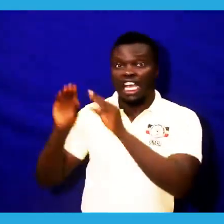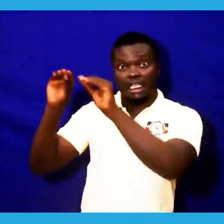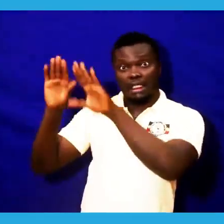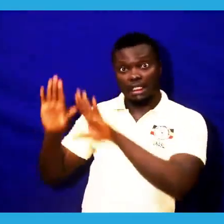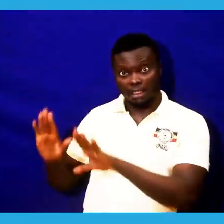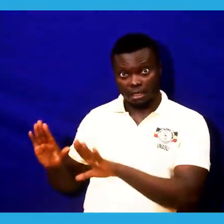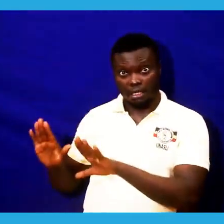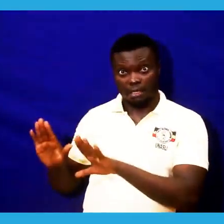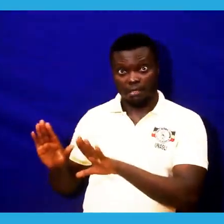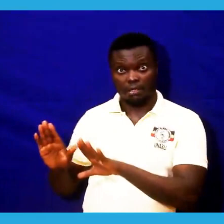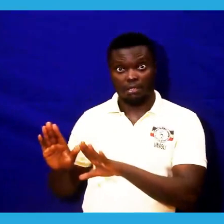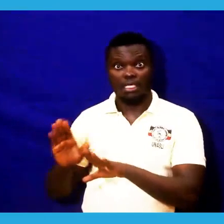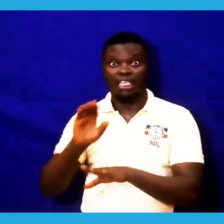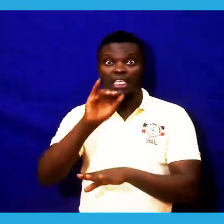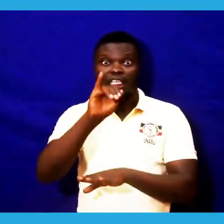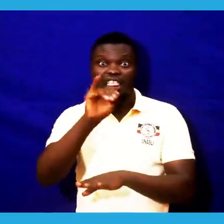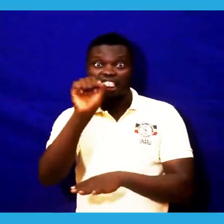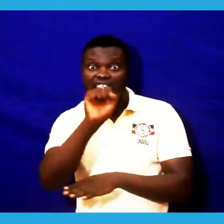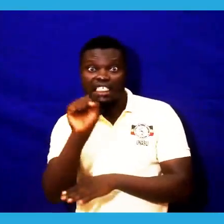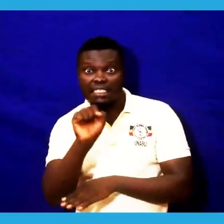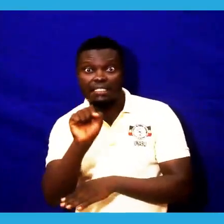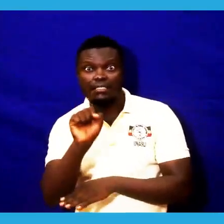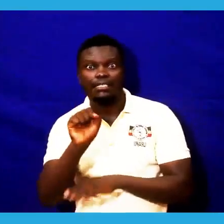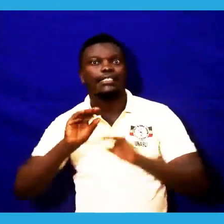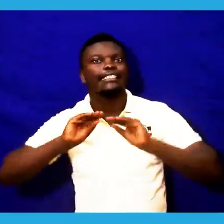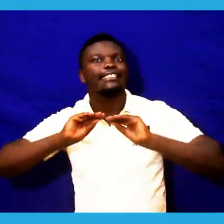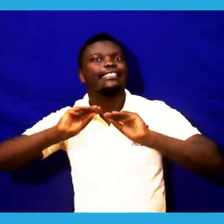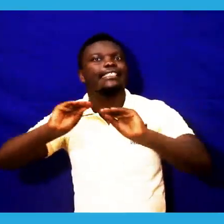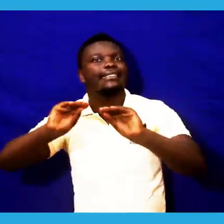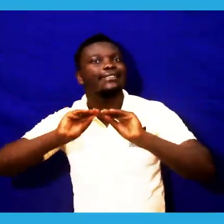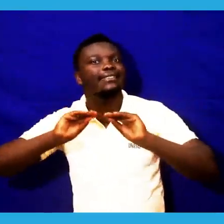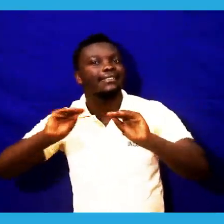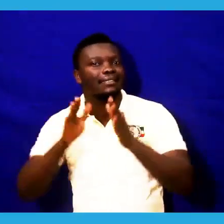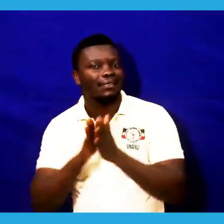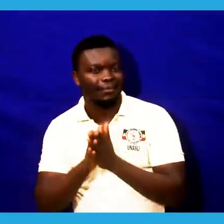The teacher is teaching.